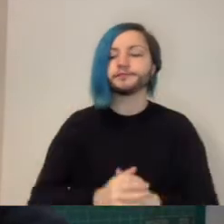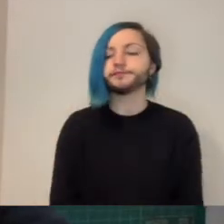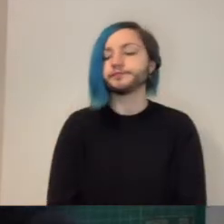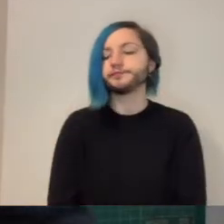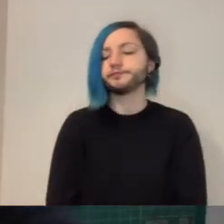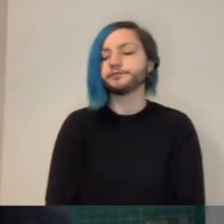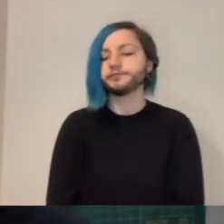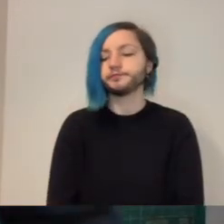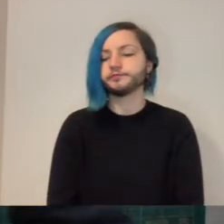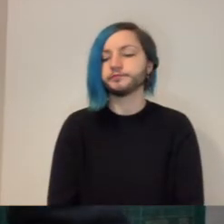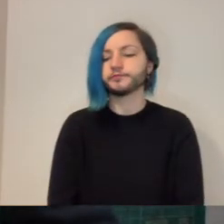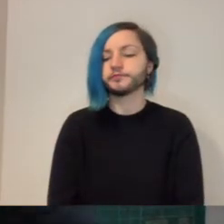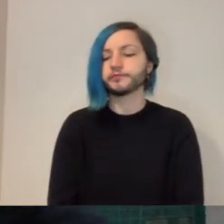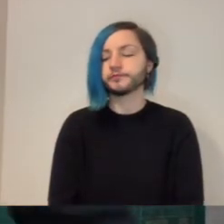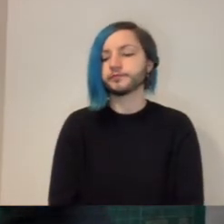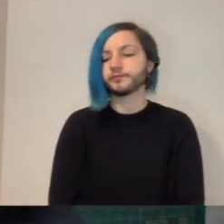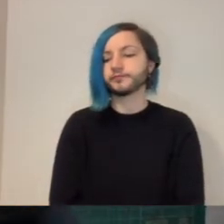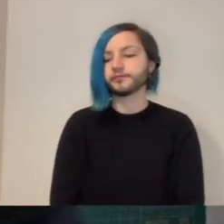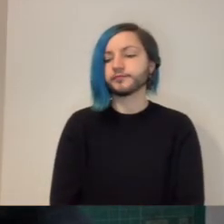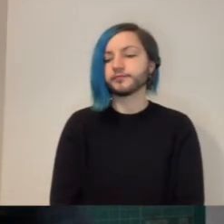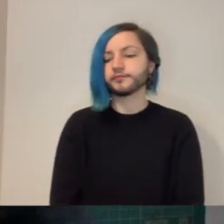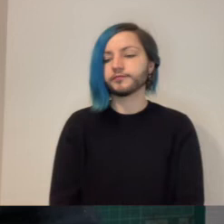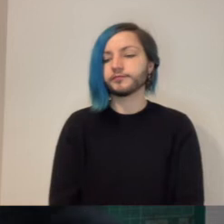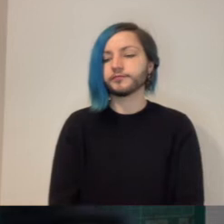And then bring in,